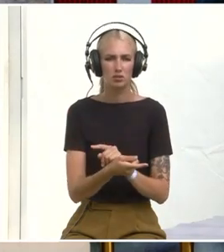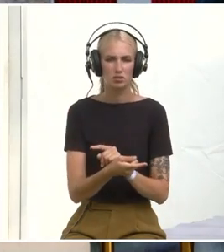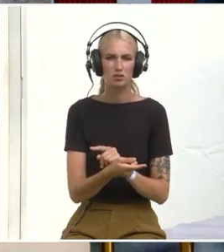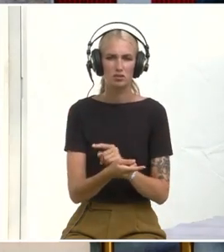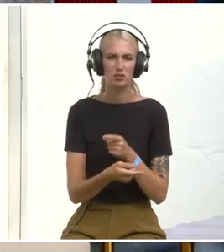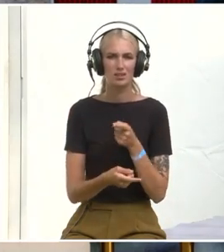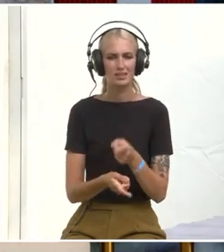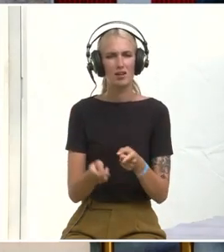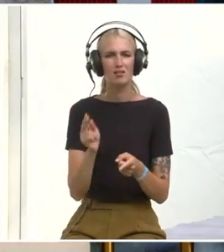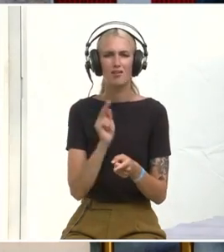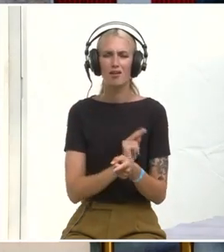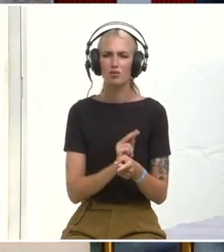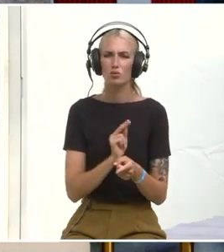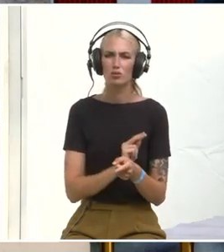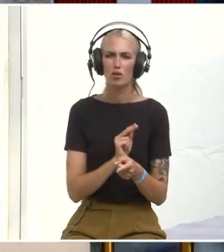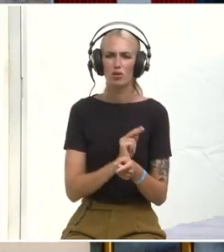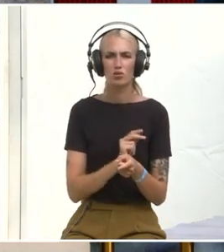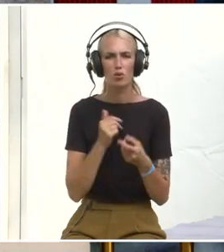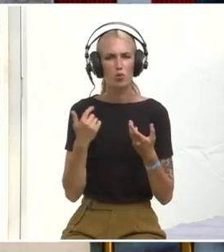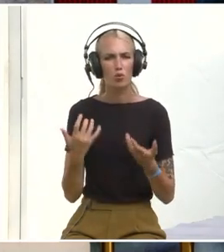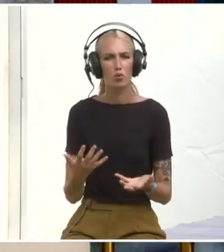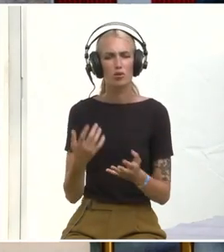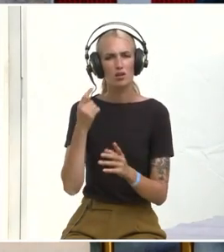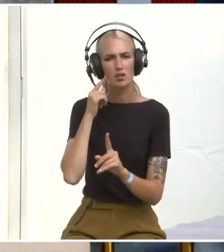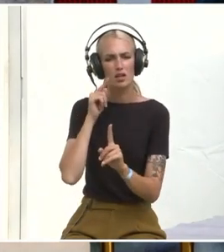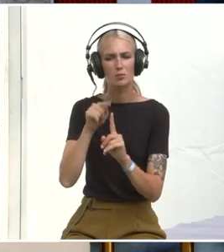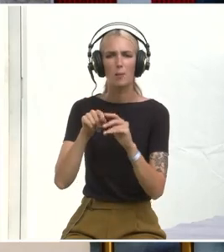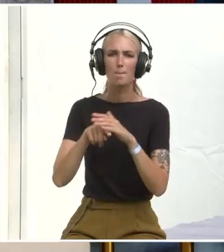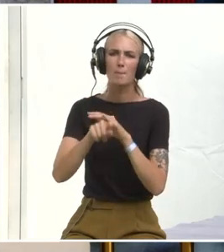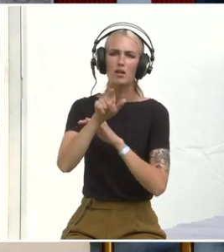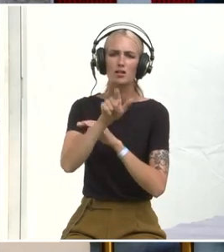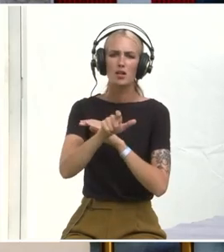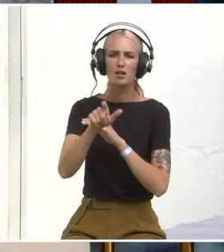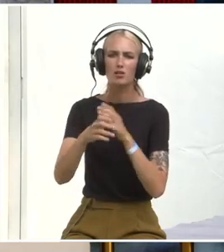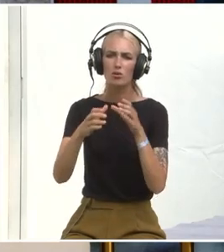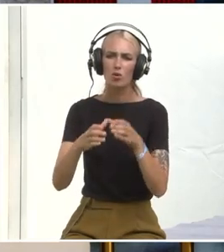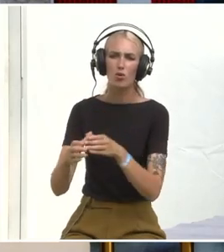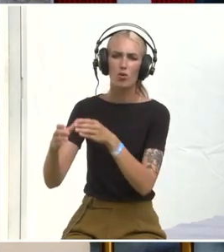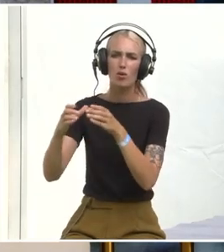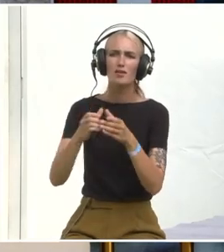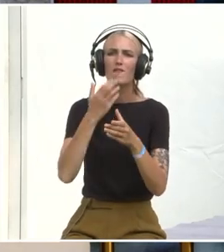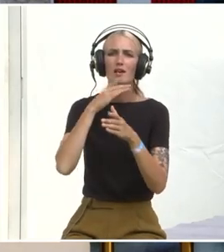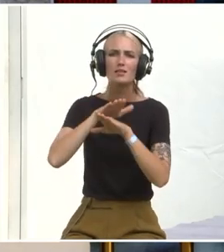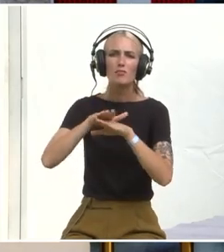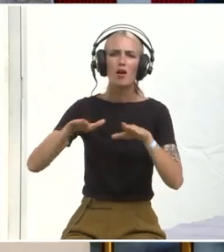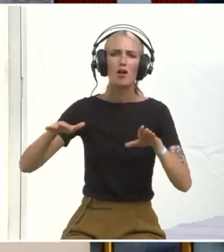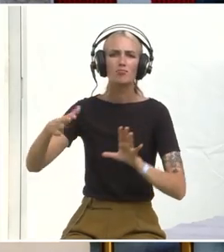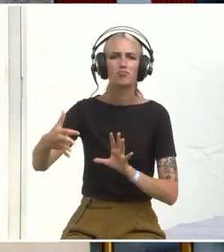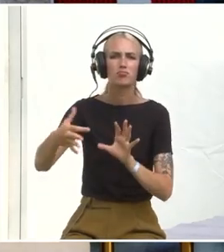how to kind of use that then to tap into these refugee communities abroad. So one of the kind